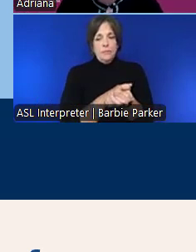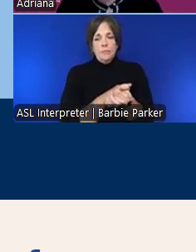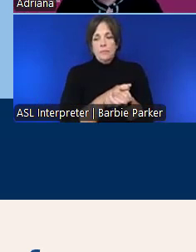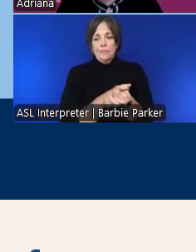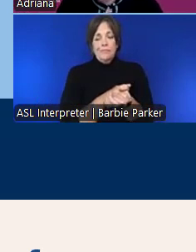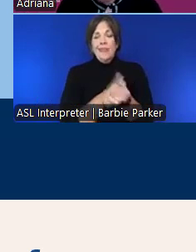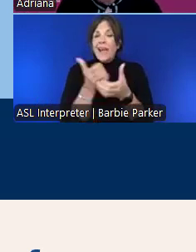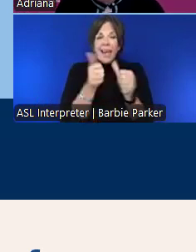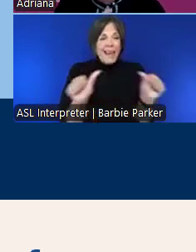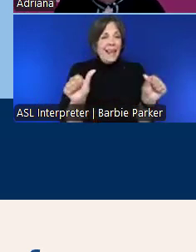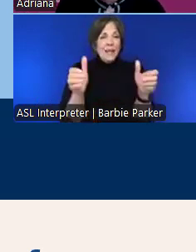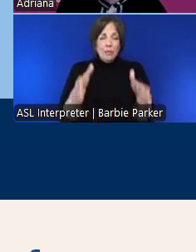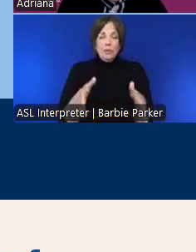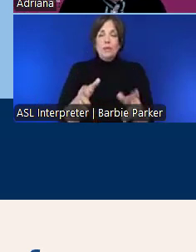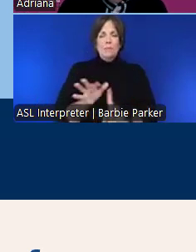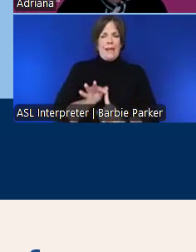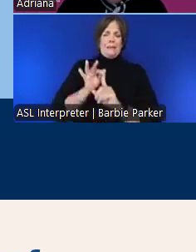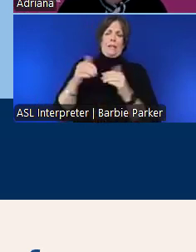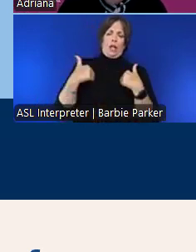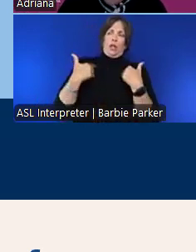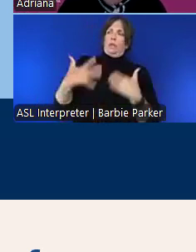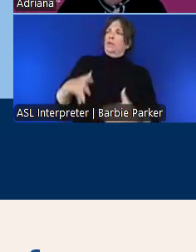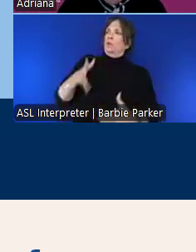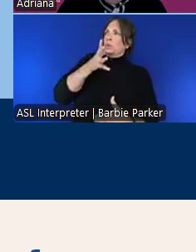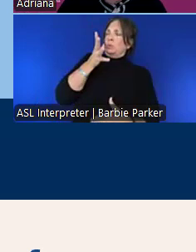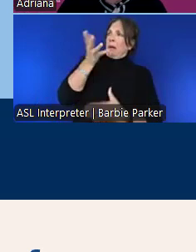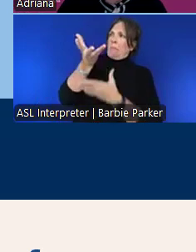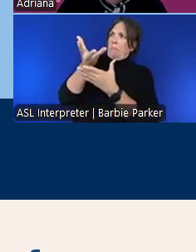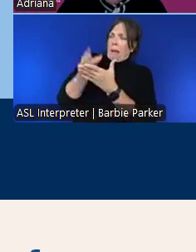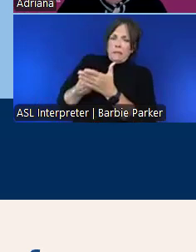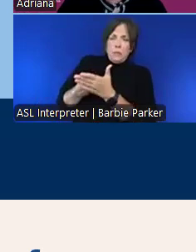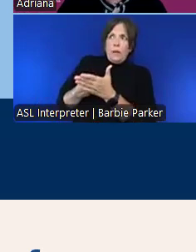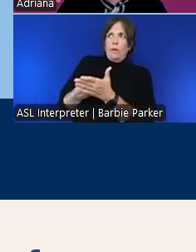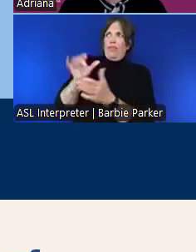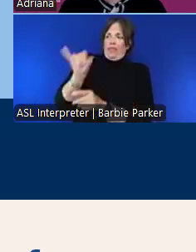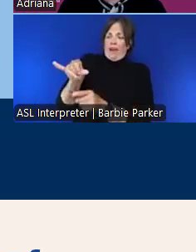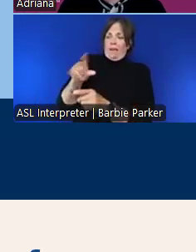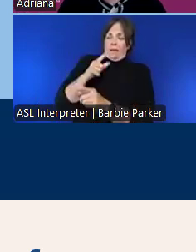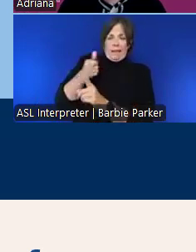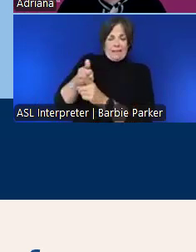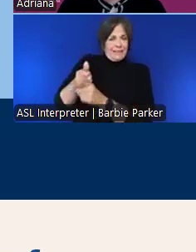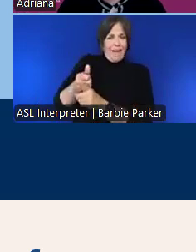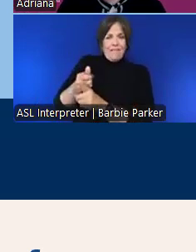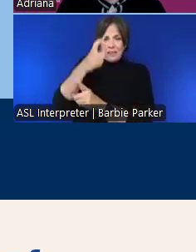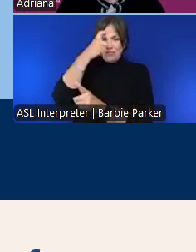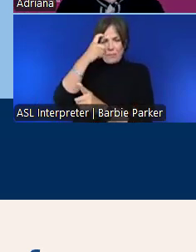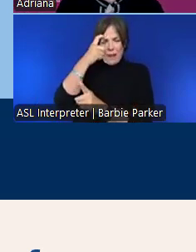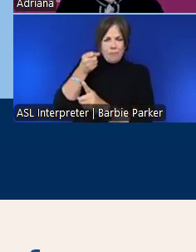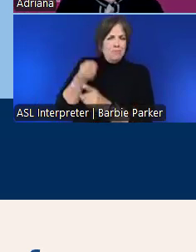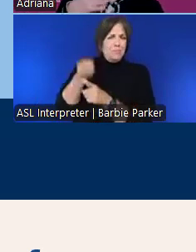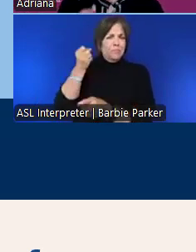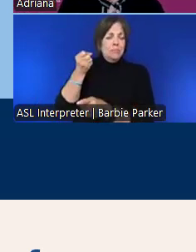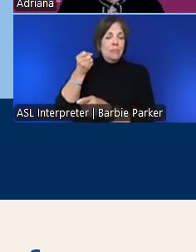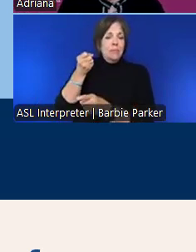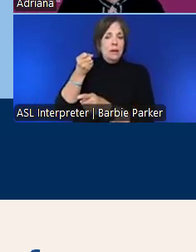especially a young person whose parent has passed away, that in itself is a traumatic event. If you